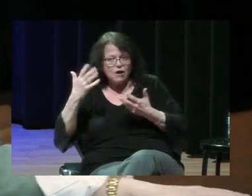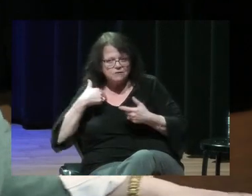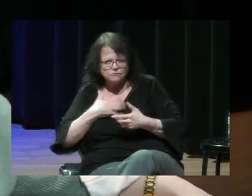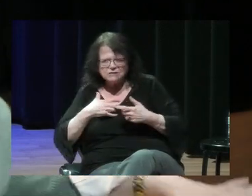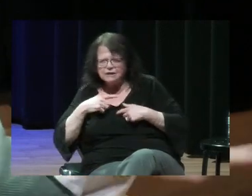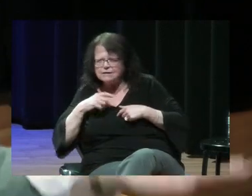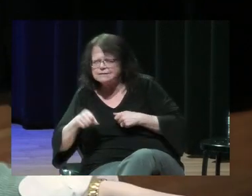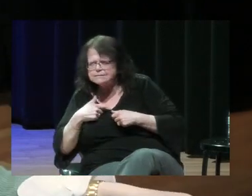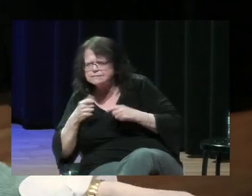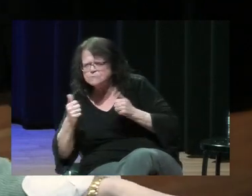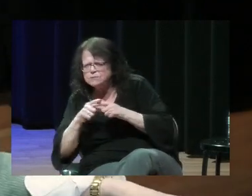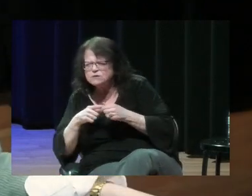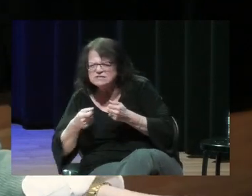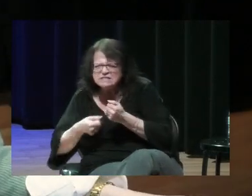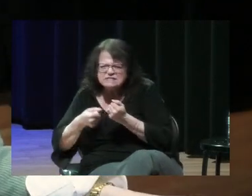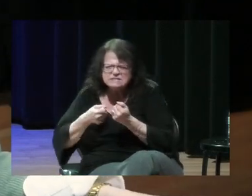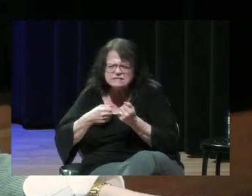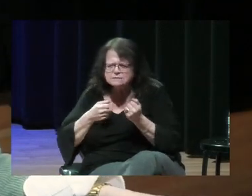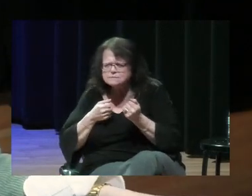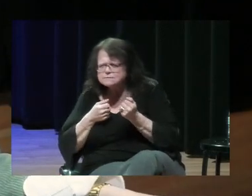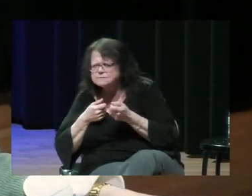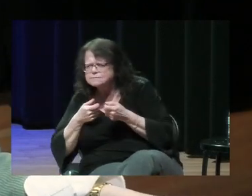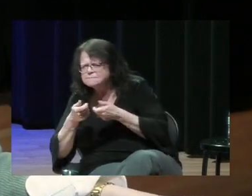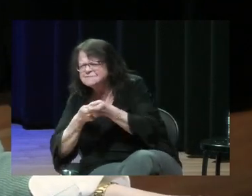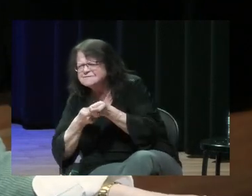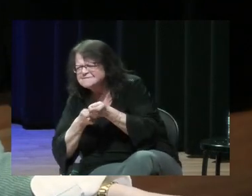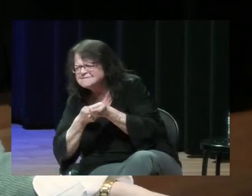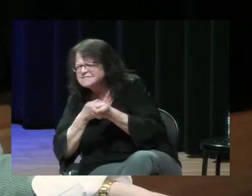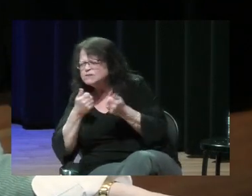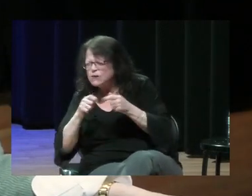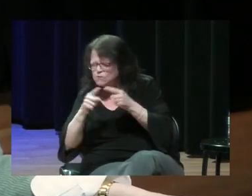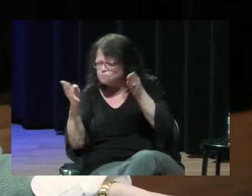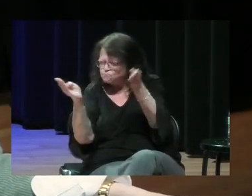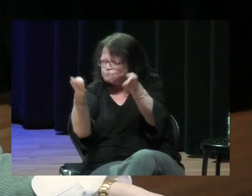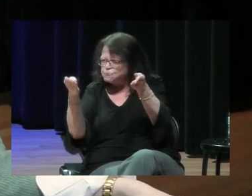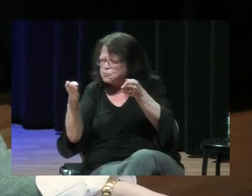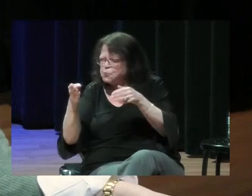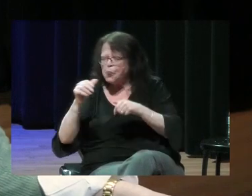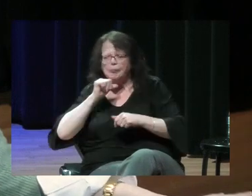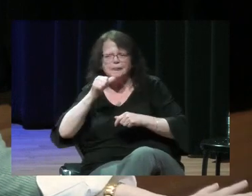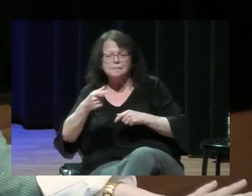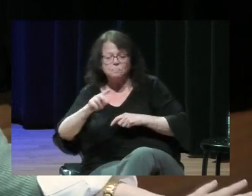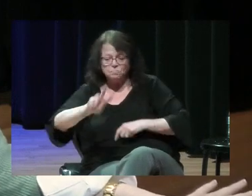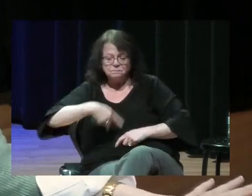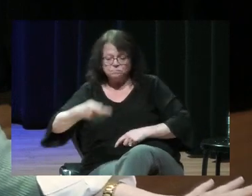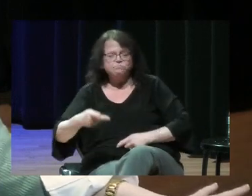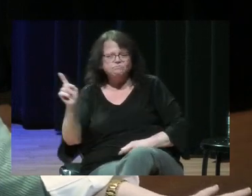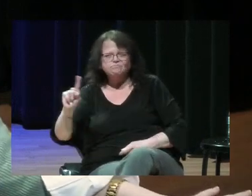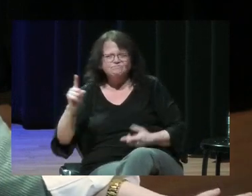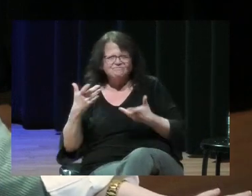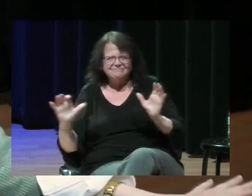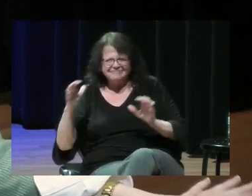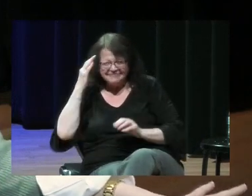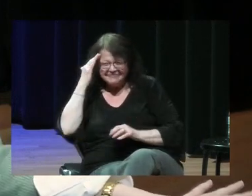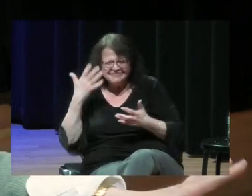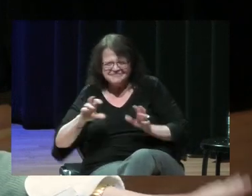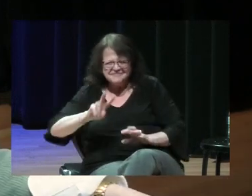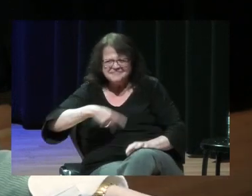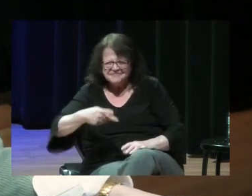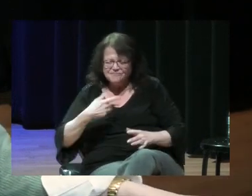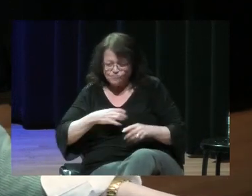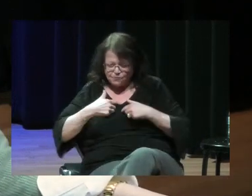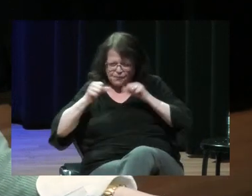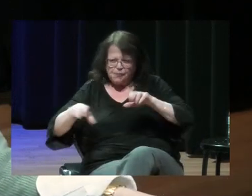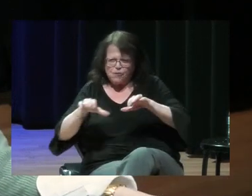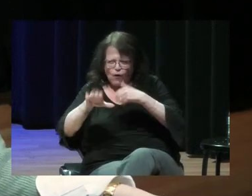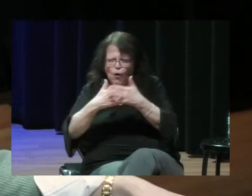tried. It's not doable. Let me tell you where you learned that firsthand, parenting. You're like, no, listen, I've got a